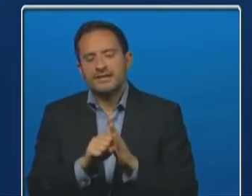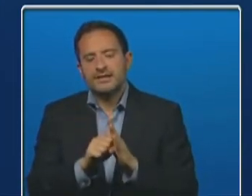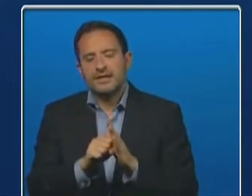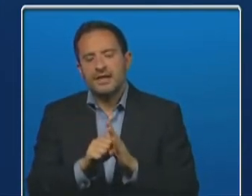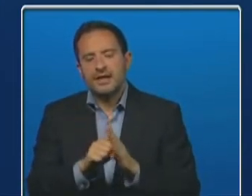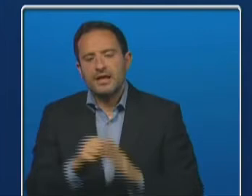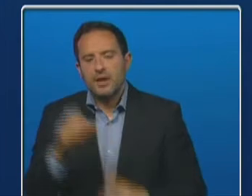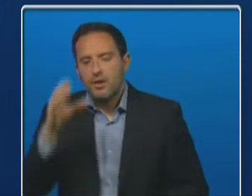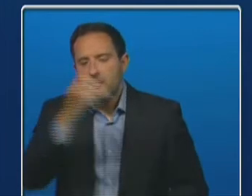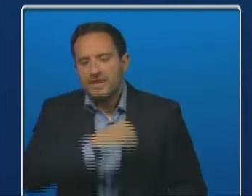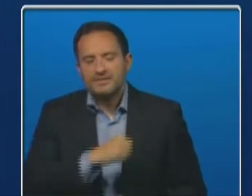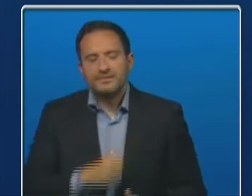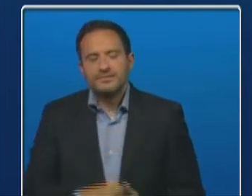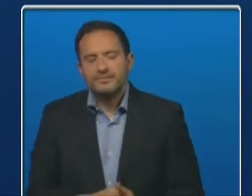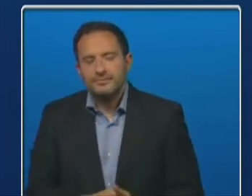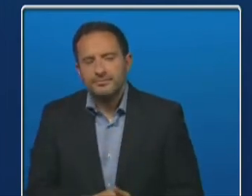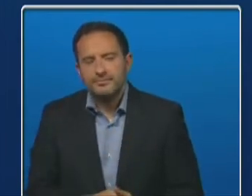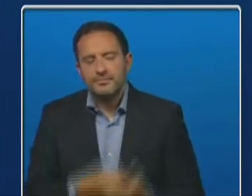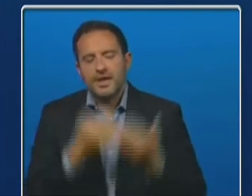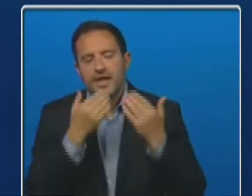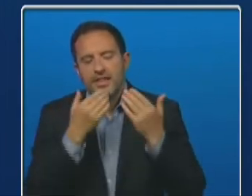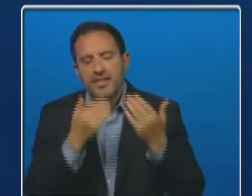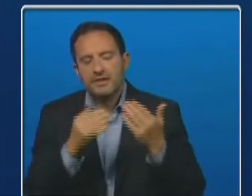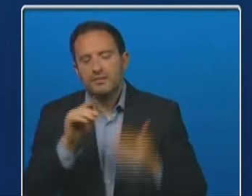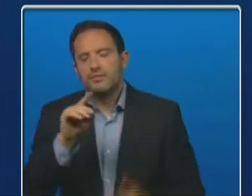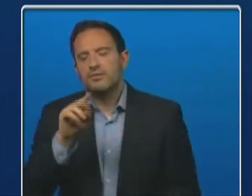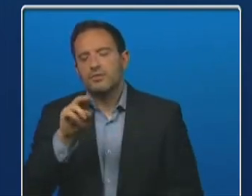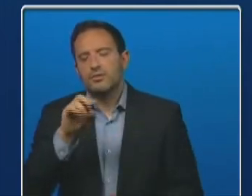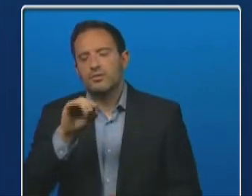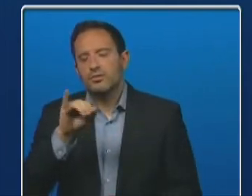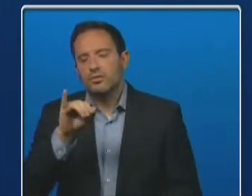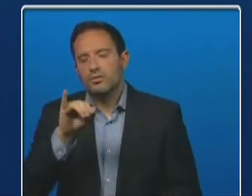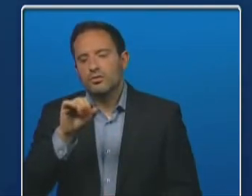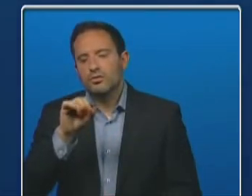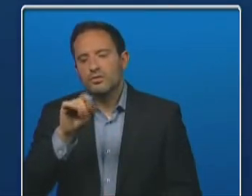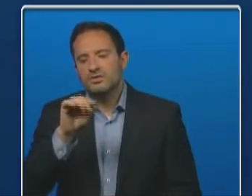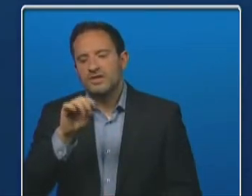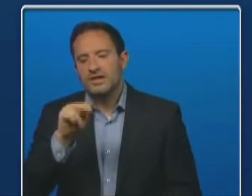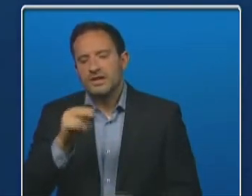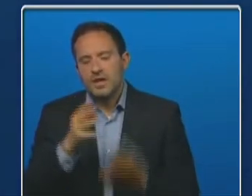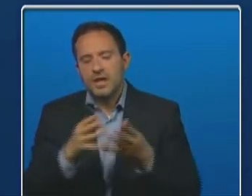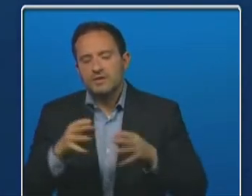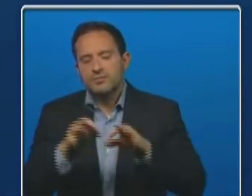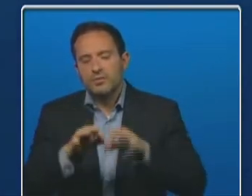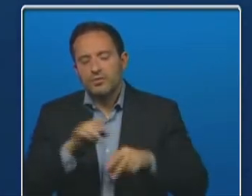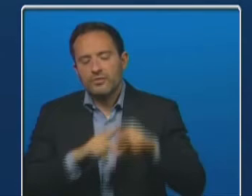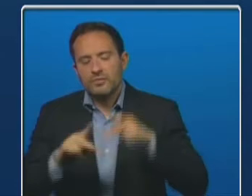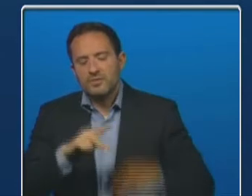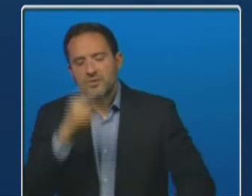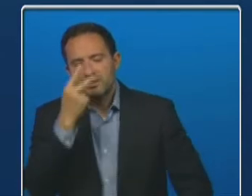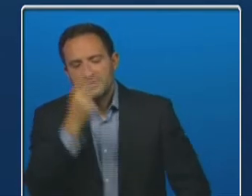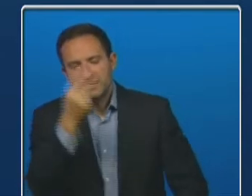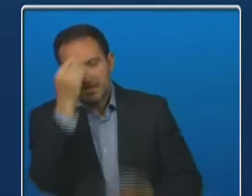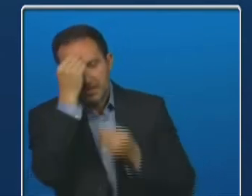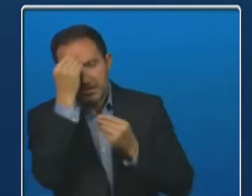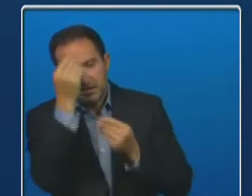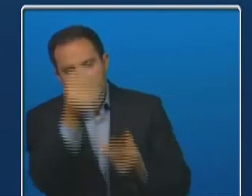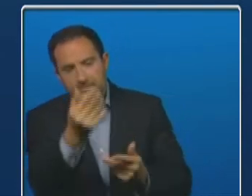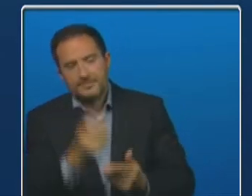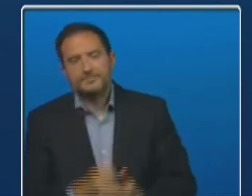well. Thanks for that, Kristen, because we know that it's very important for people to see themselves in the data, and